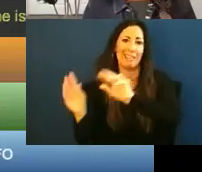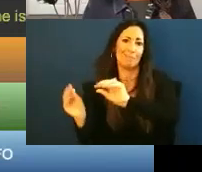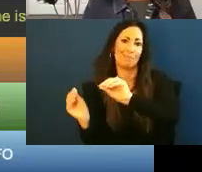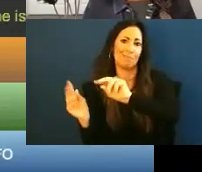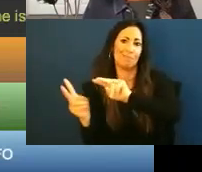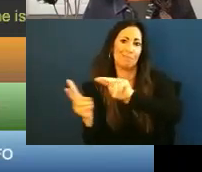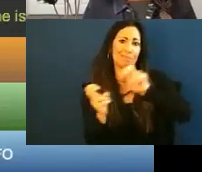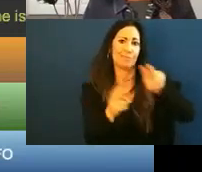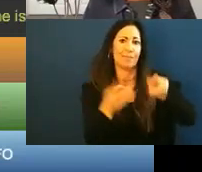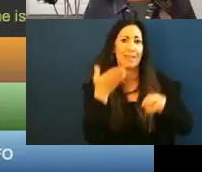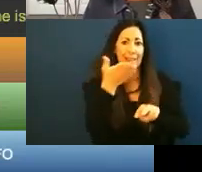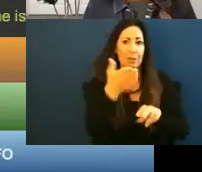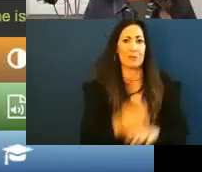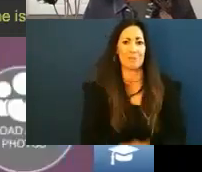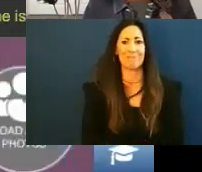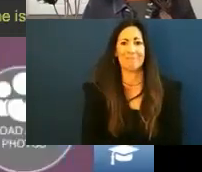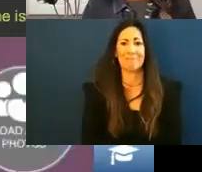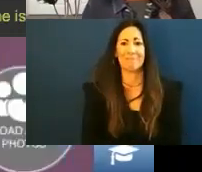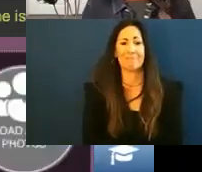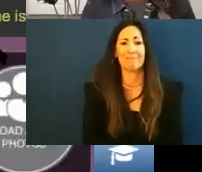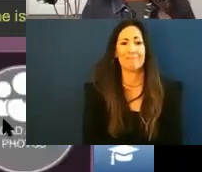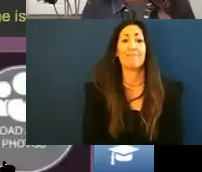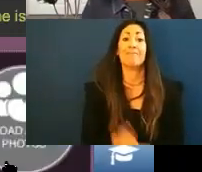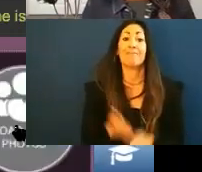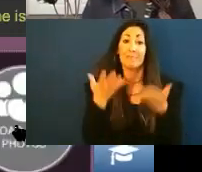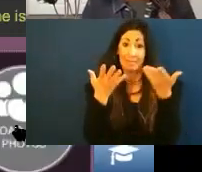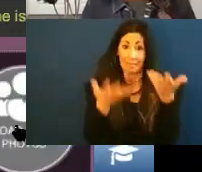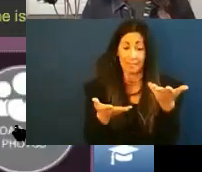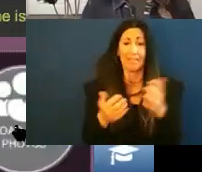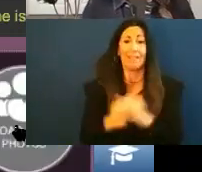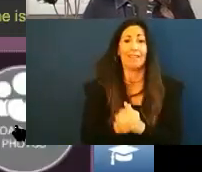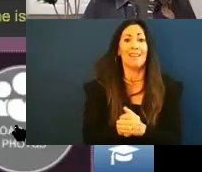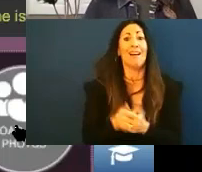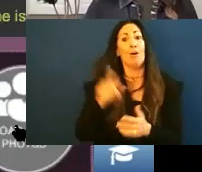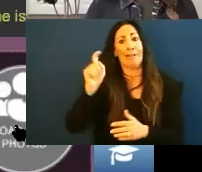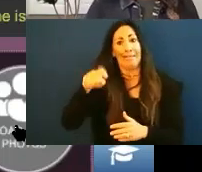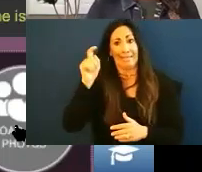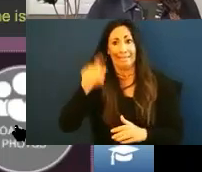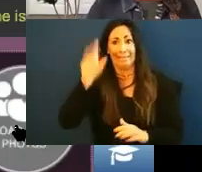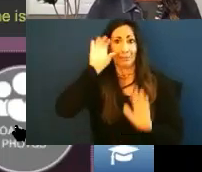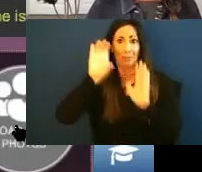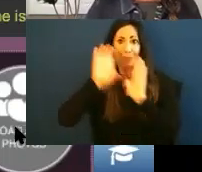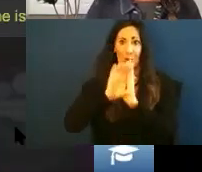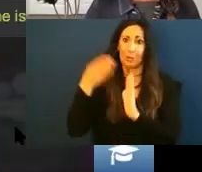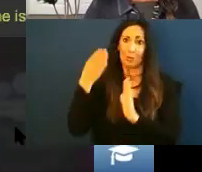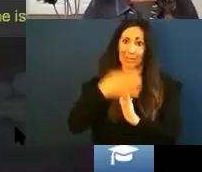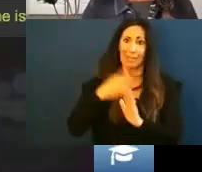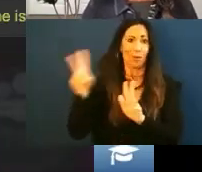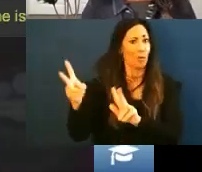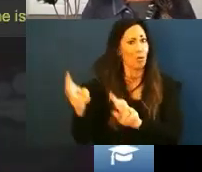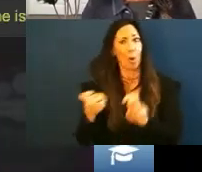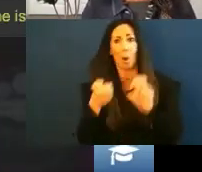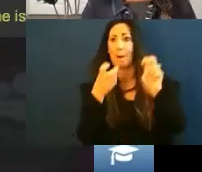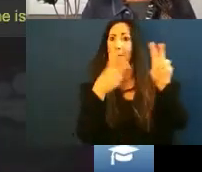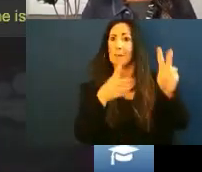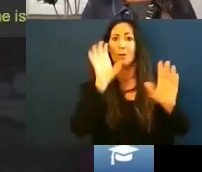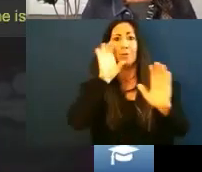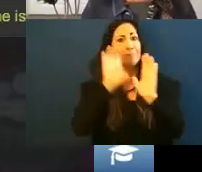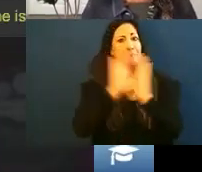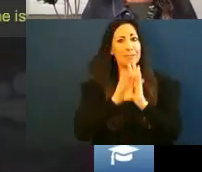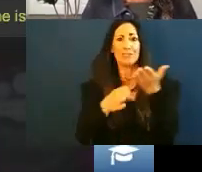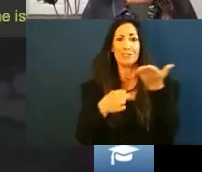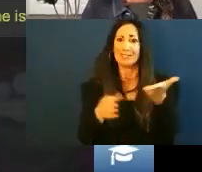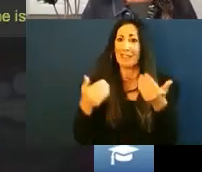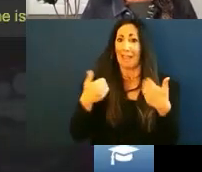section there that looks like it needs some photos of us in there, and the upload author photo, same thing. I